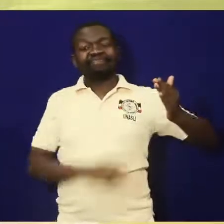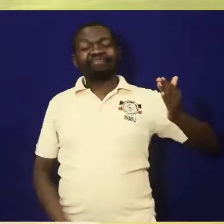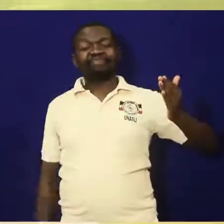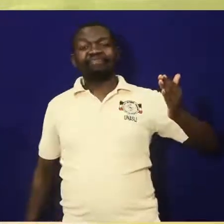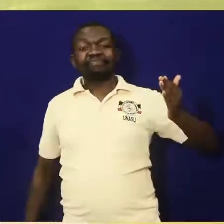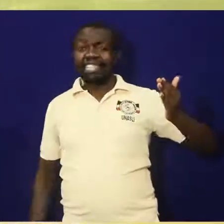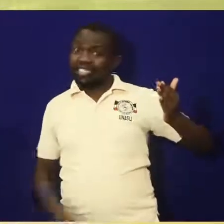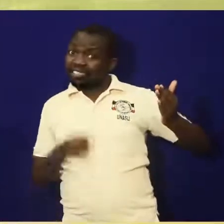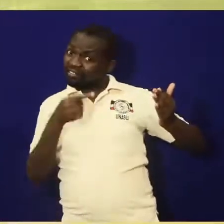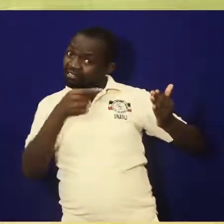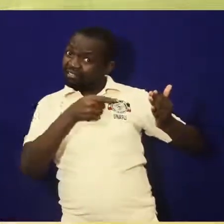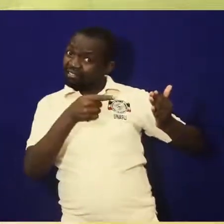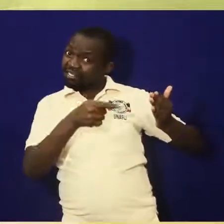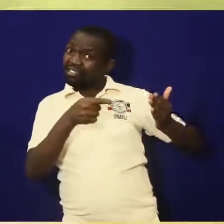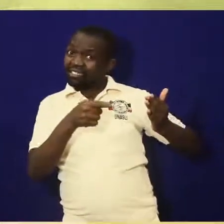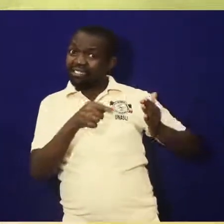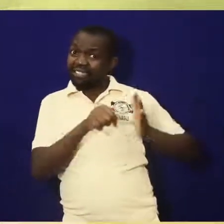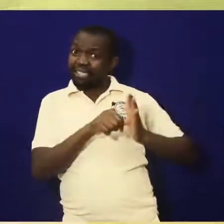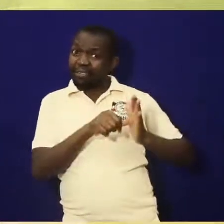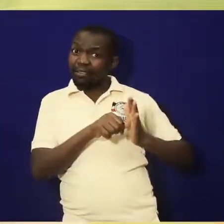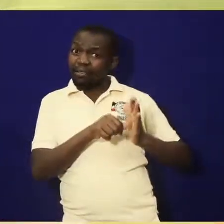Is this a problem?